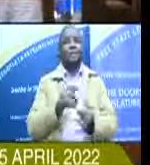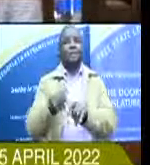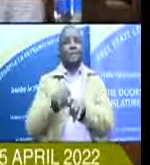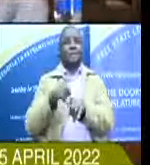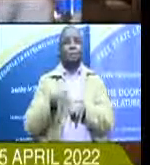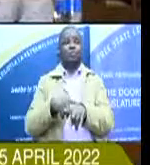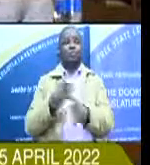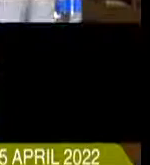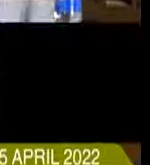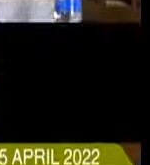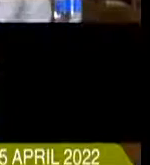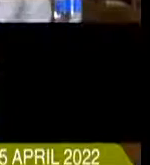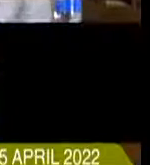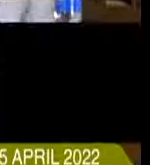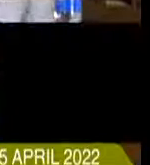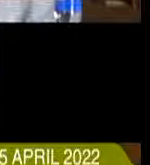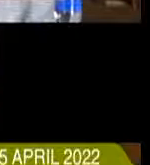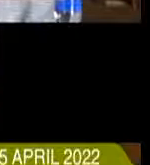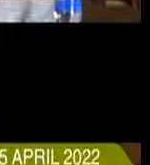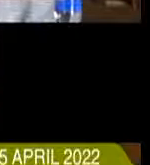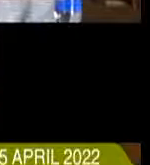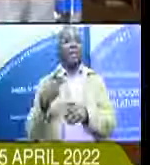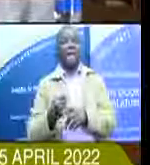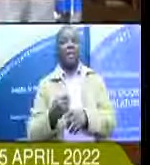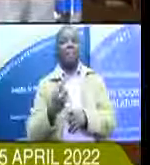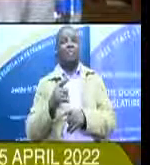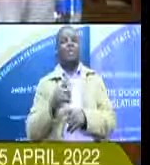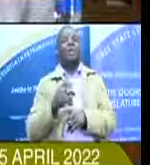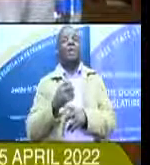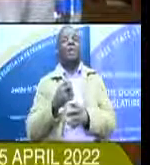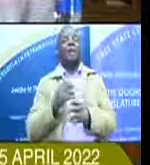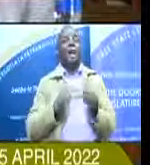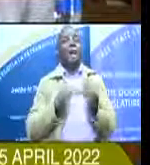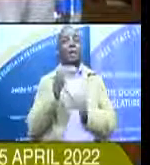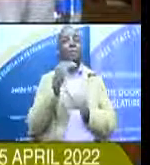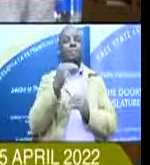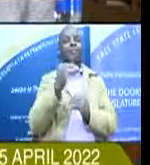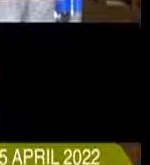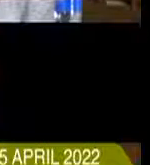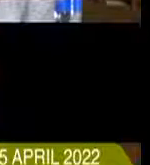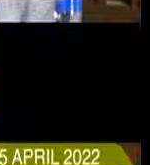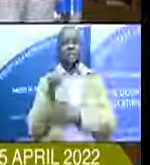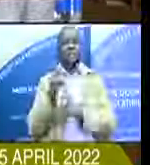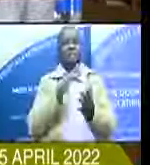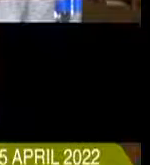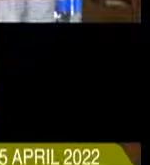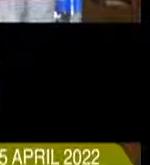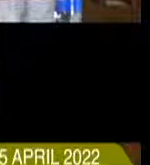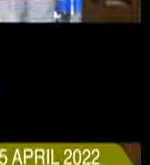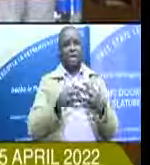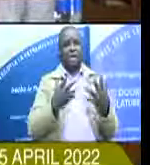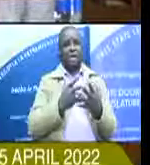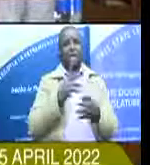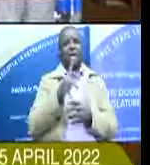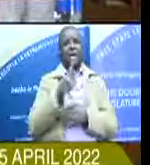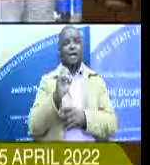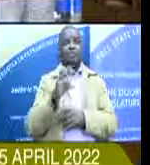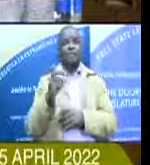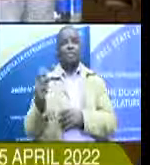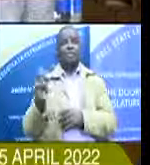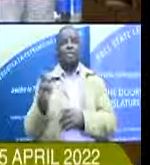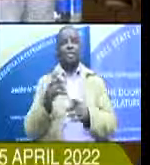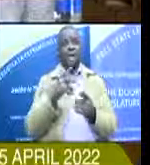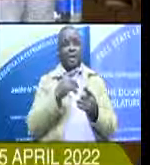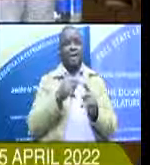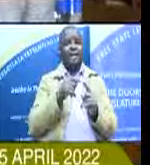anesthesia. To mitigate the high mortality rate, a maternity hub has been created in Lejwe-Leputswa, where Bongani